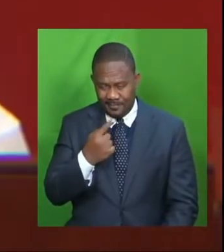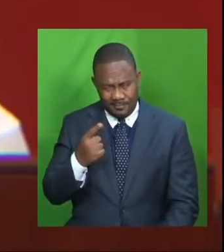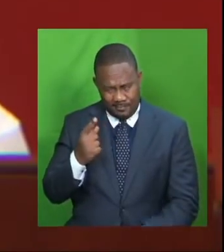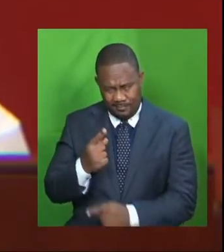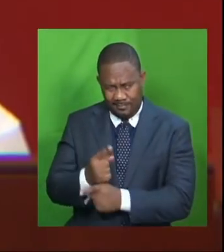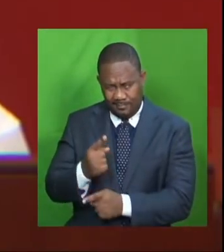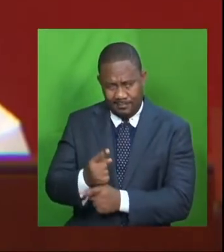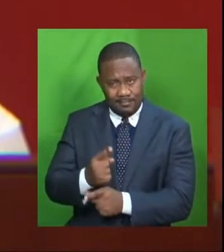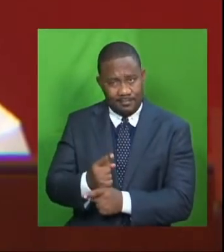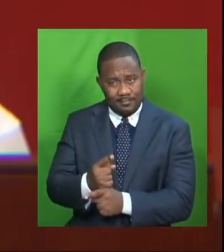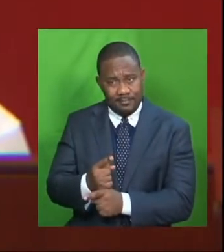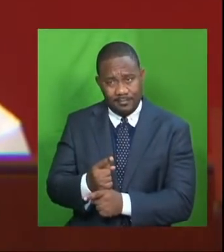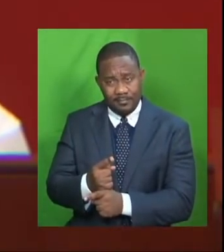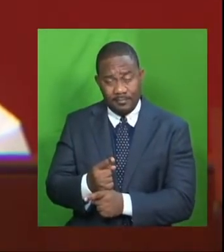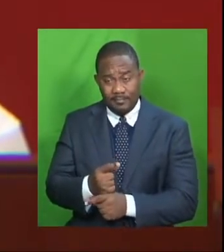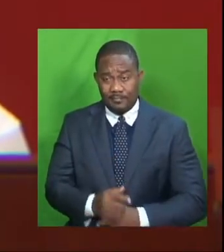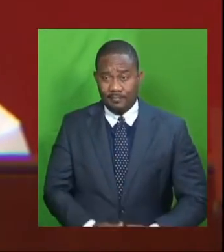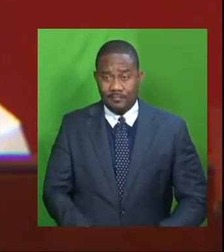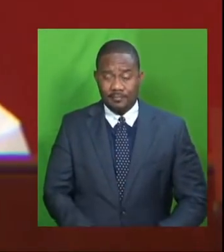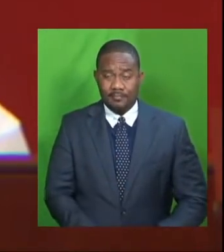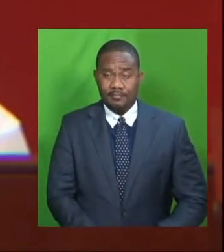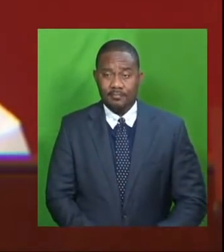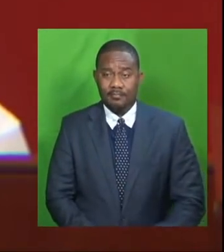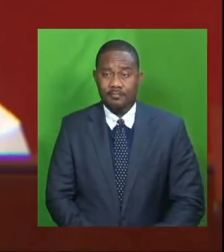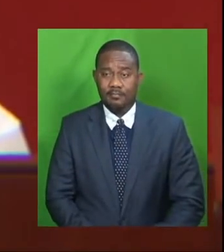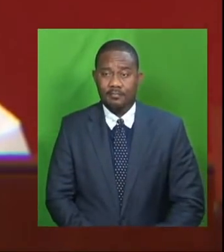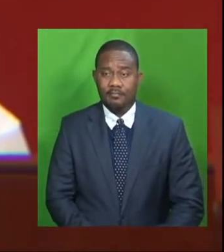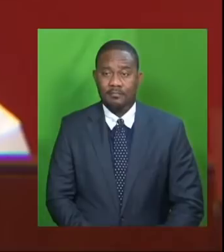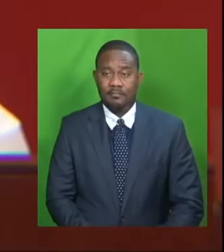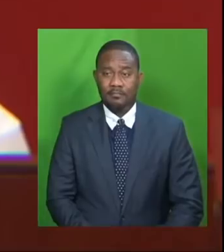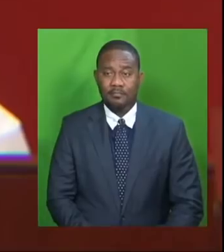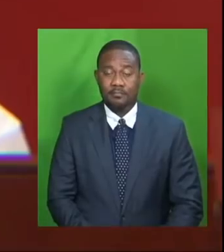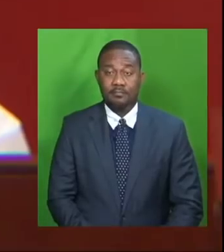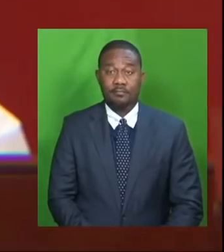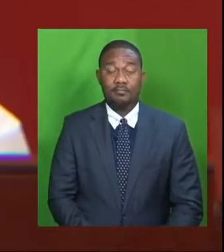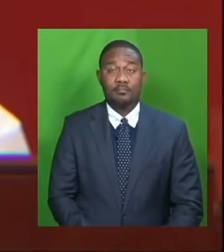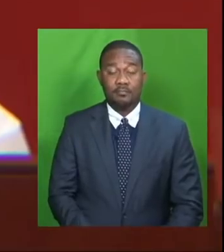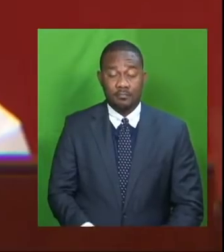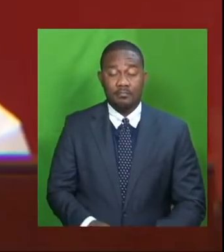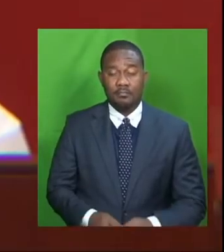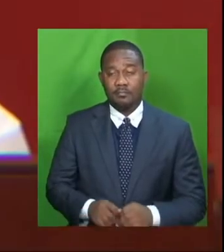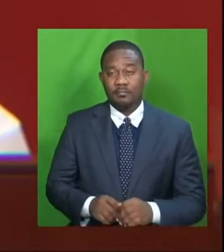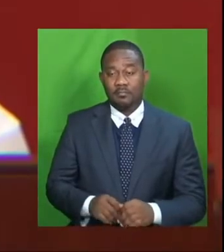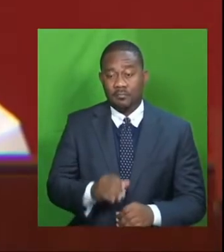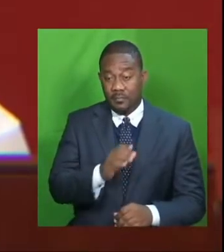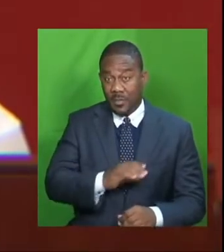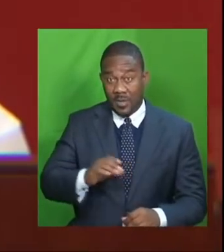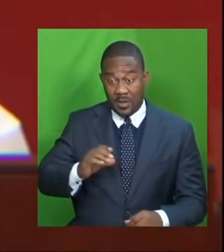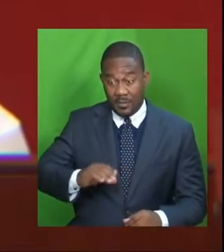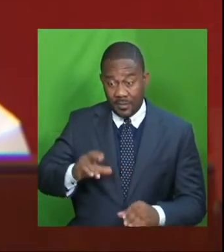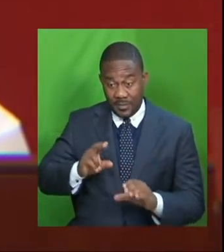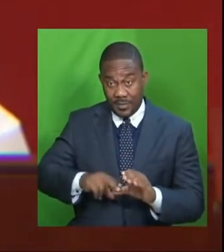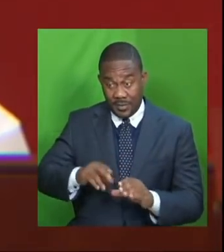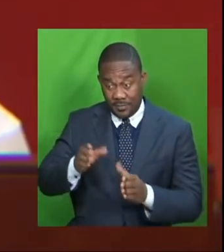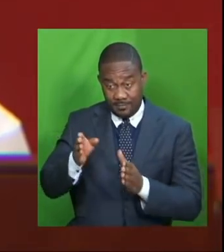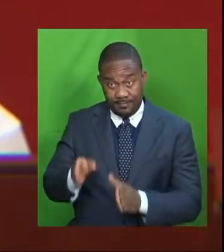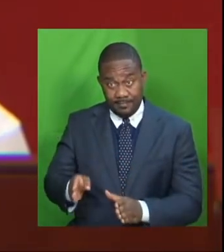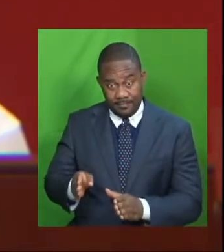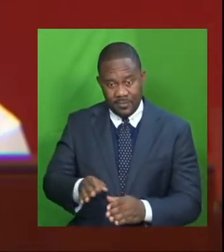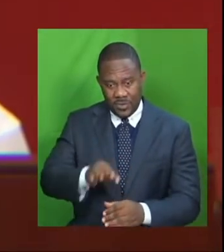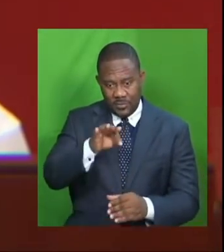By the casting vote of the chair of the committee, a decision was taken by the